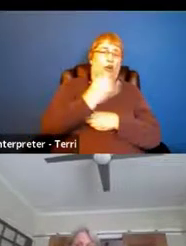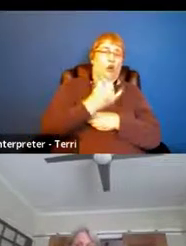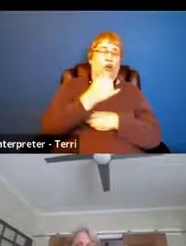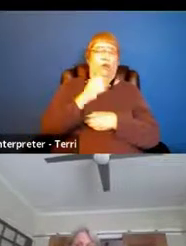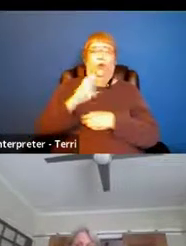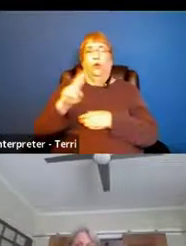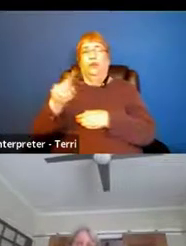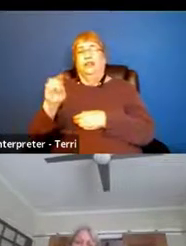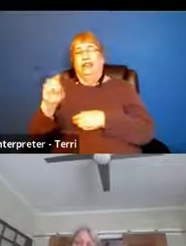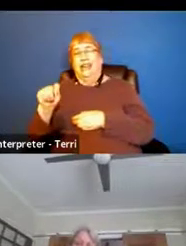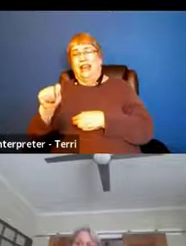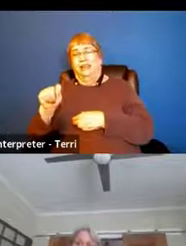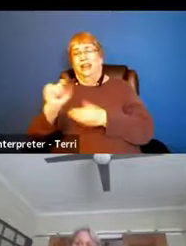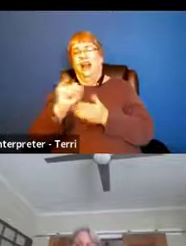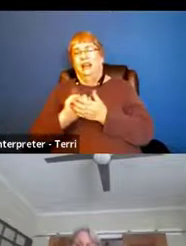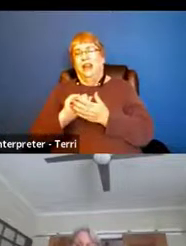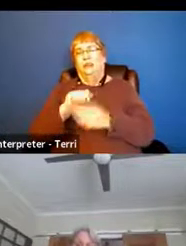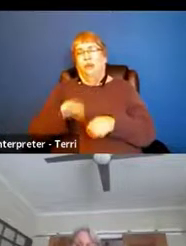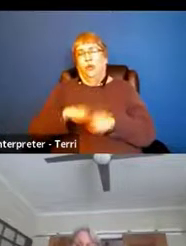is 24 hours as well.